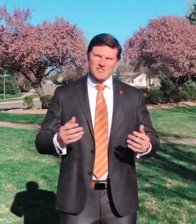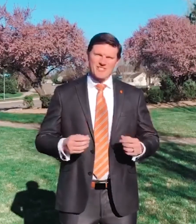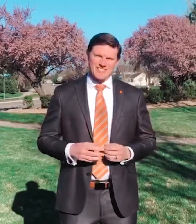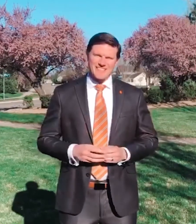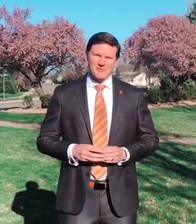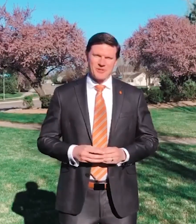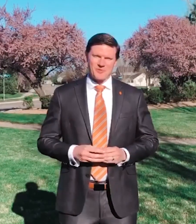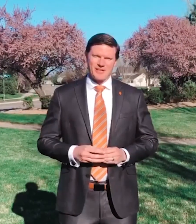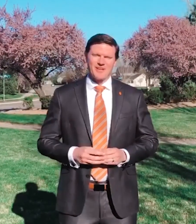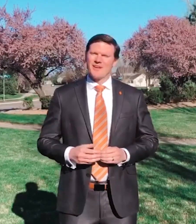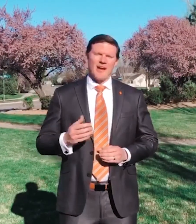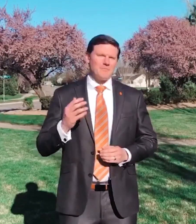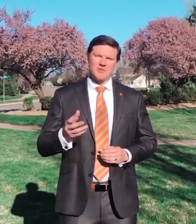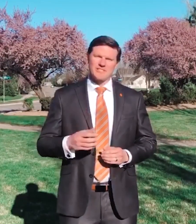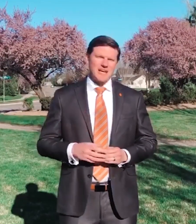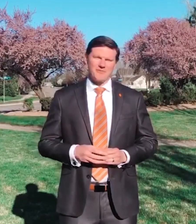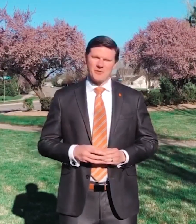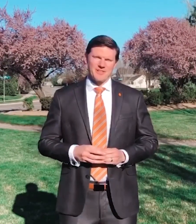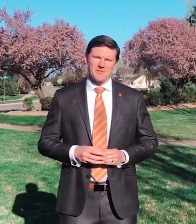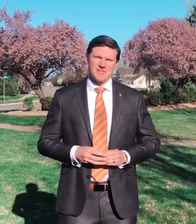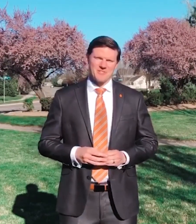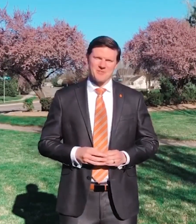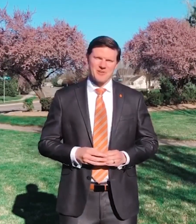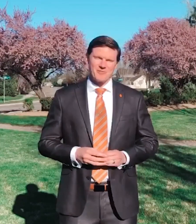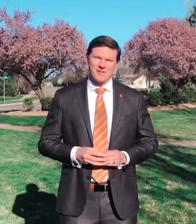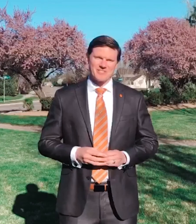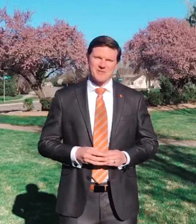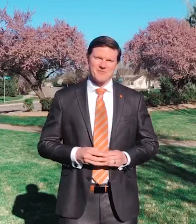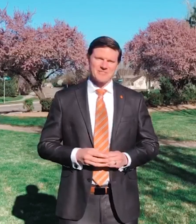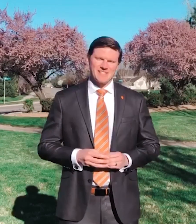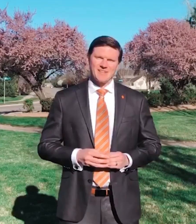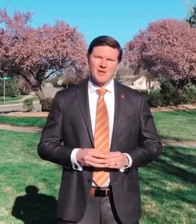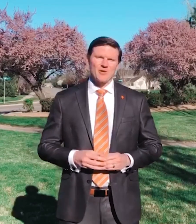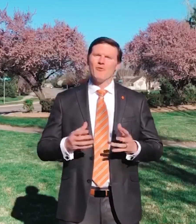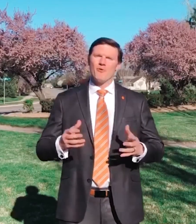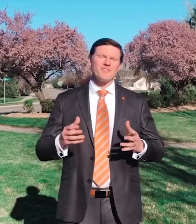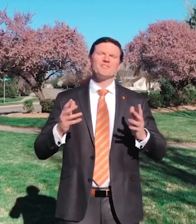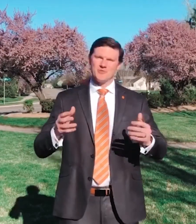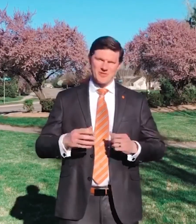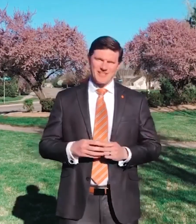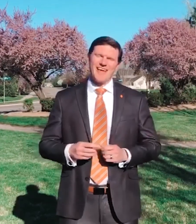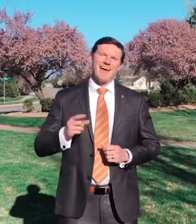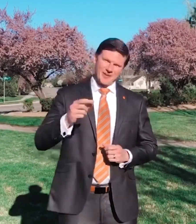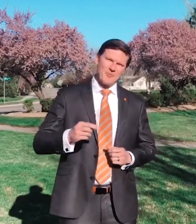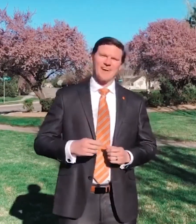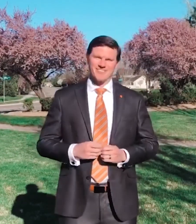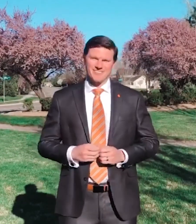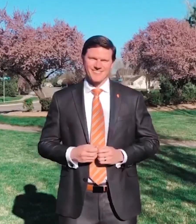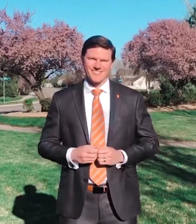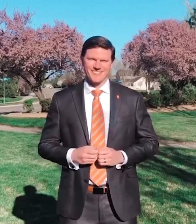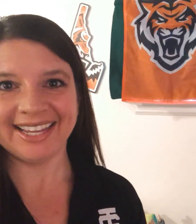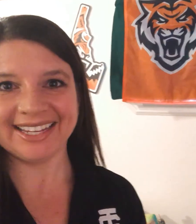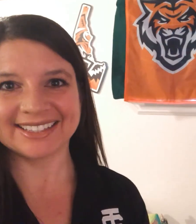Welcome to the Bengal family. Congratulations, class of 2020. I'm so excited for you that you obtained your degree from Idaho State University. Go forth, do good, and go